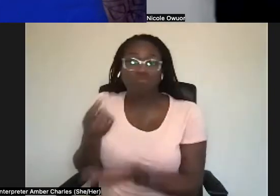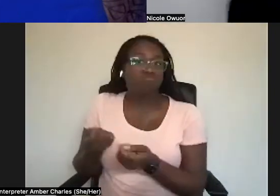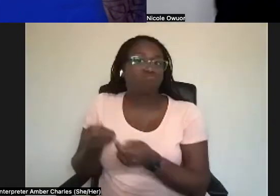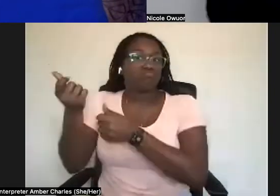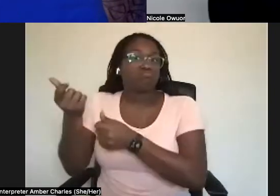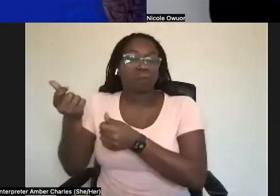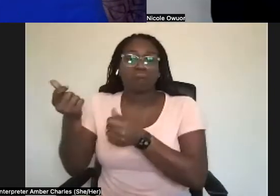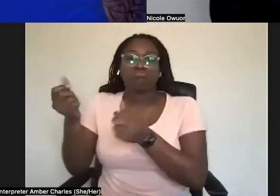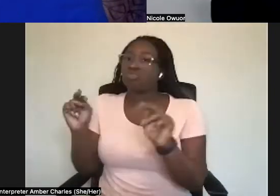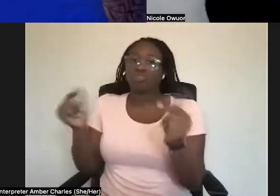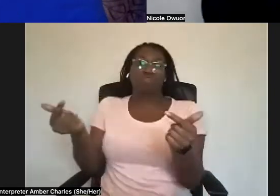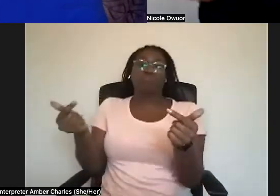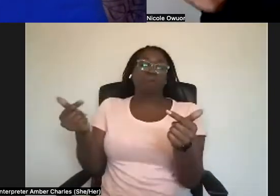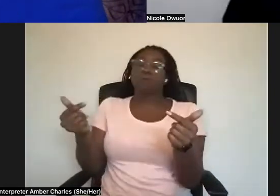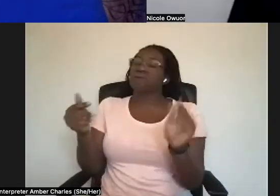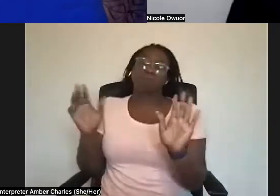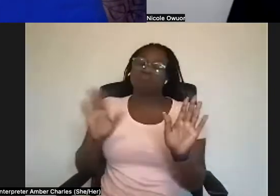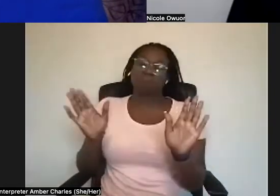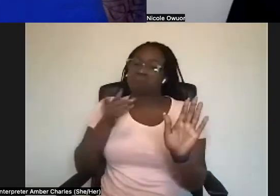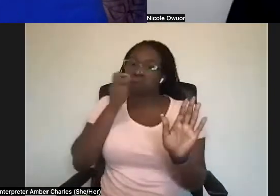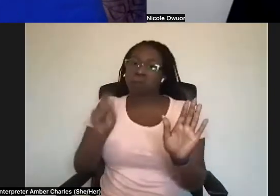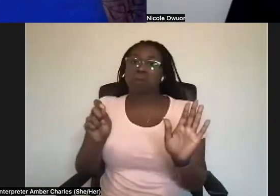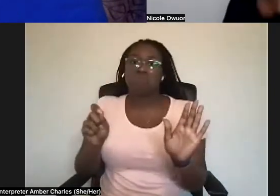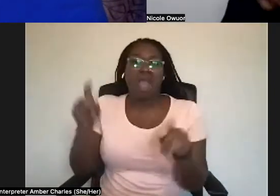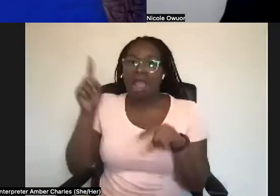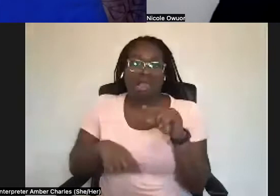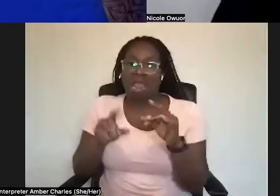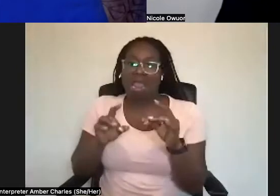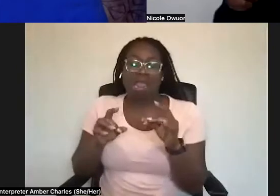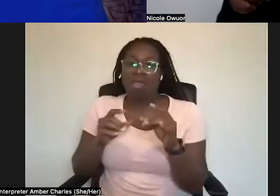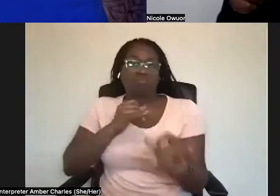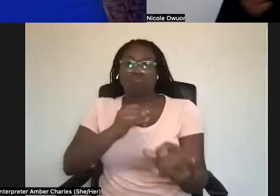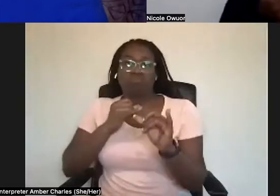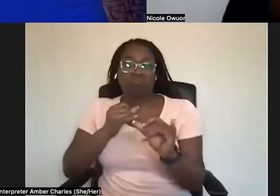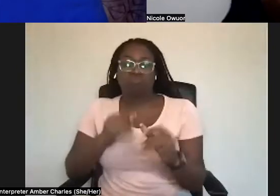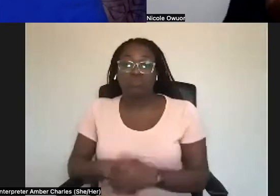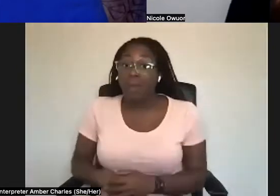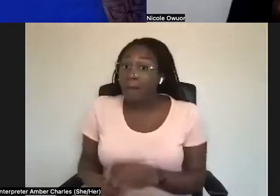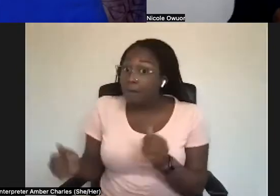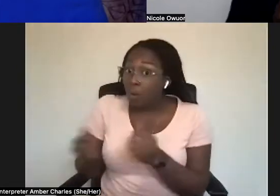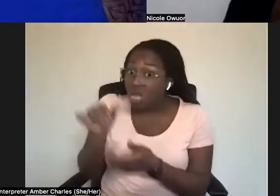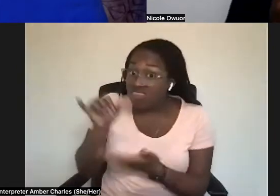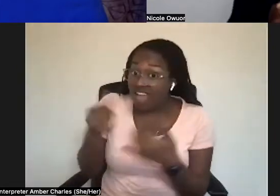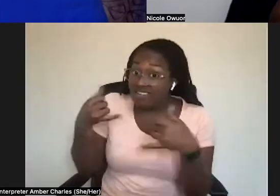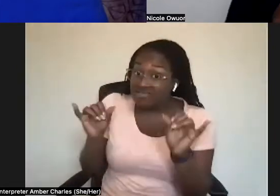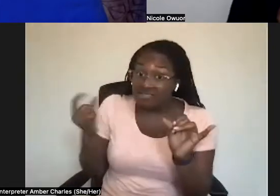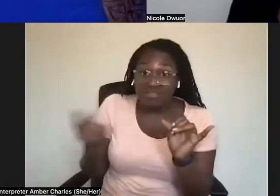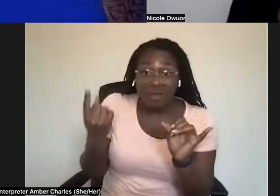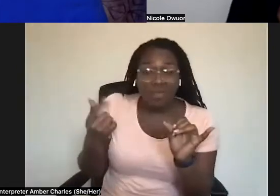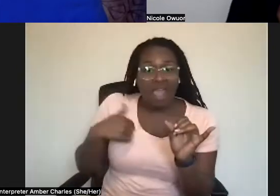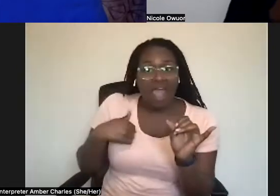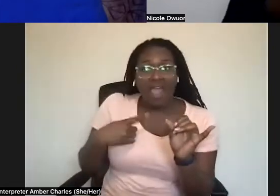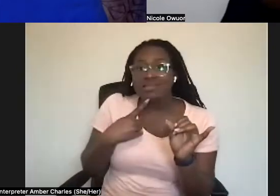Nicole, that doesn't work for me. I can't relate. But even in that, there's still something that I have